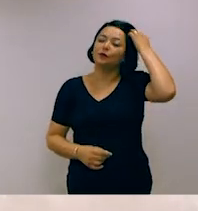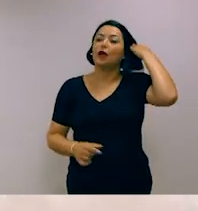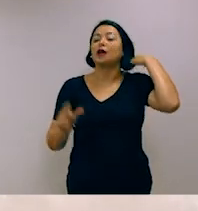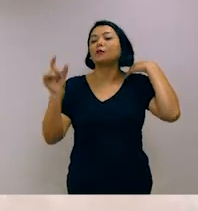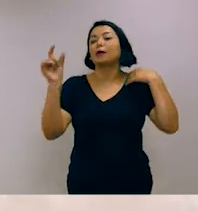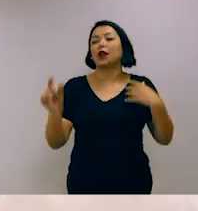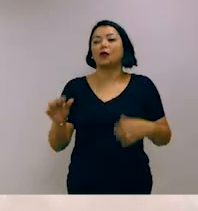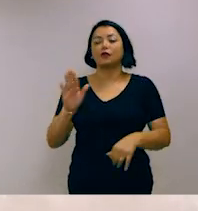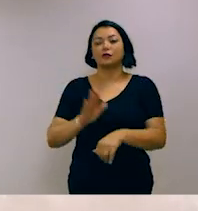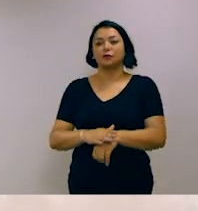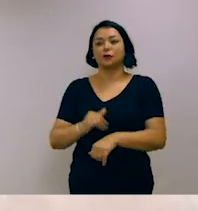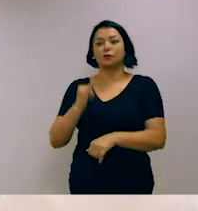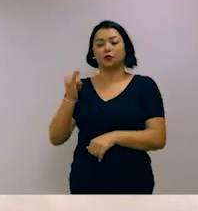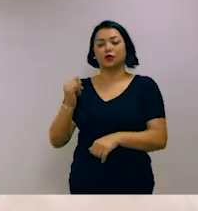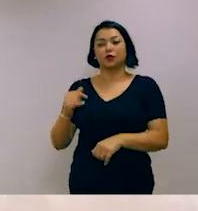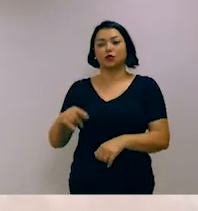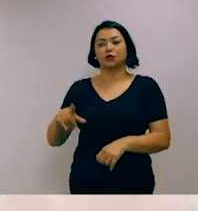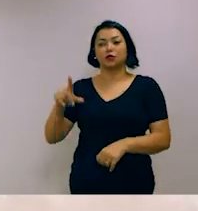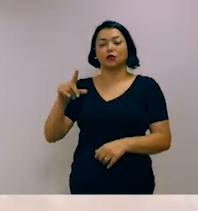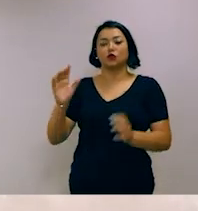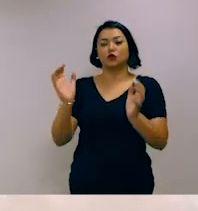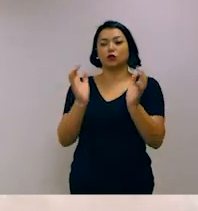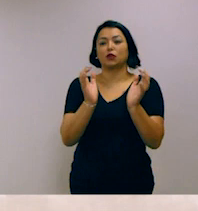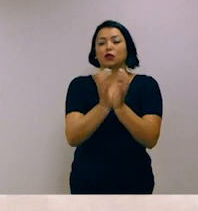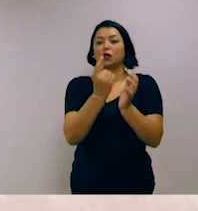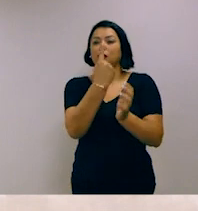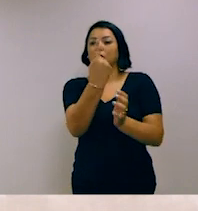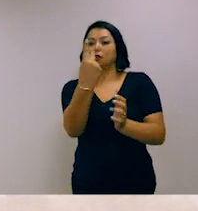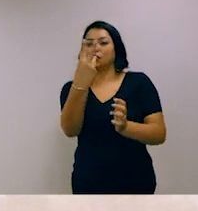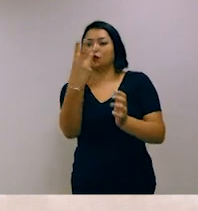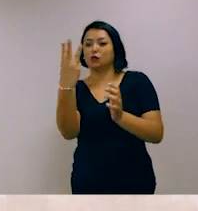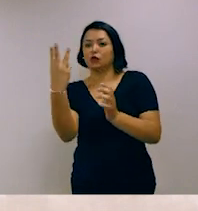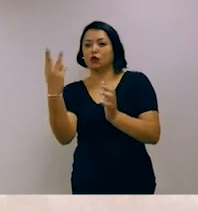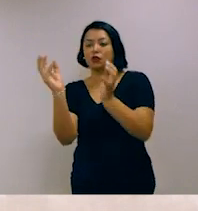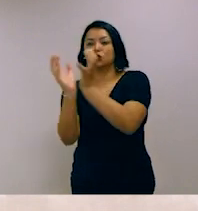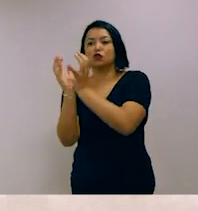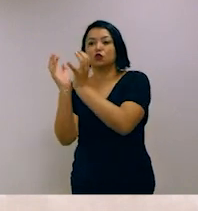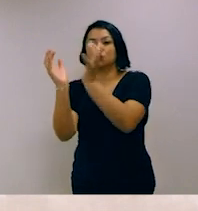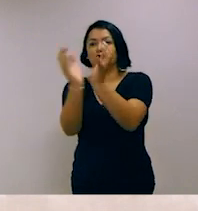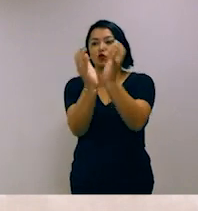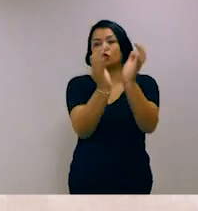we have the highest frequency terms.